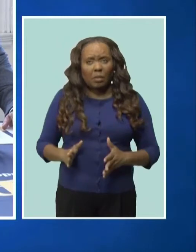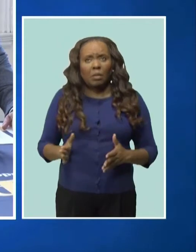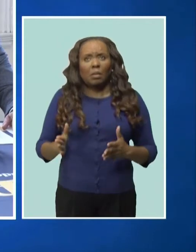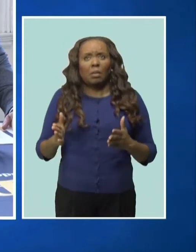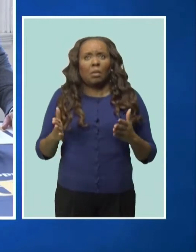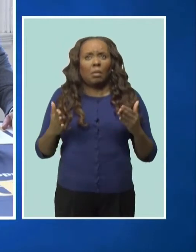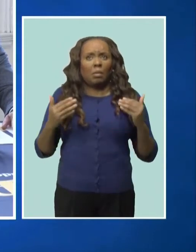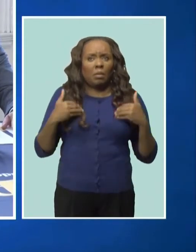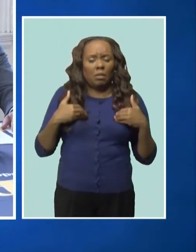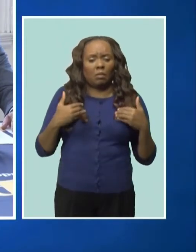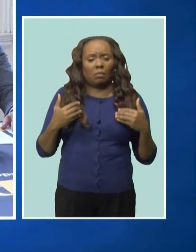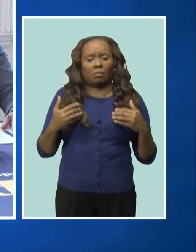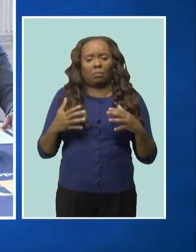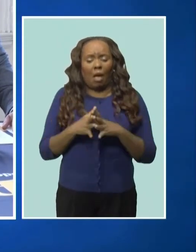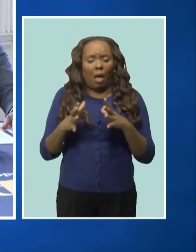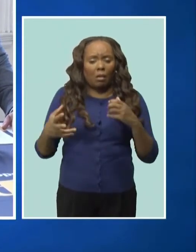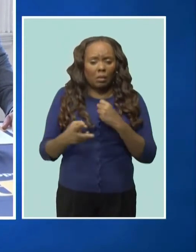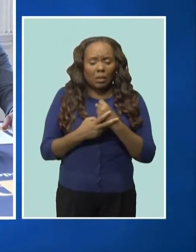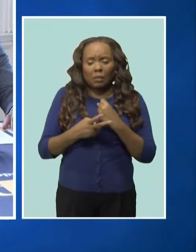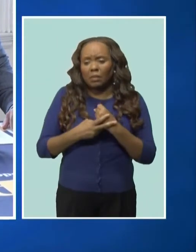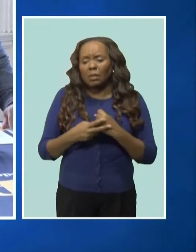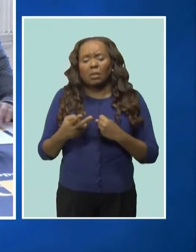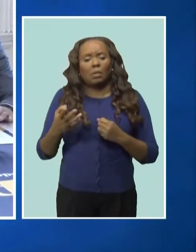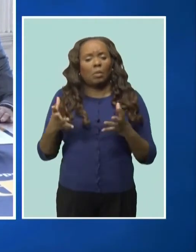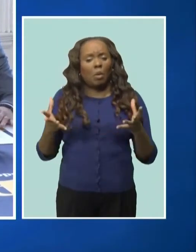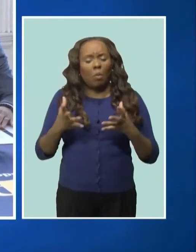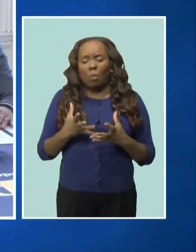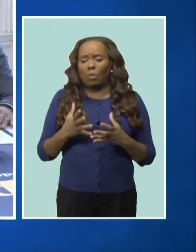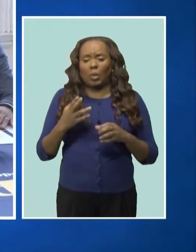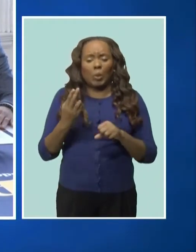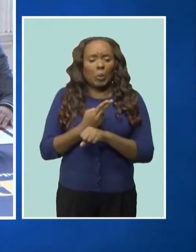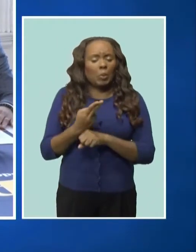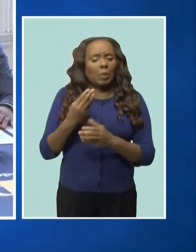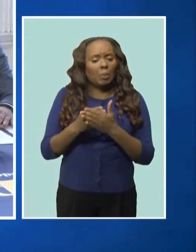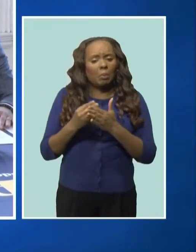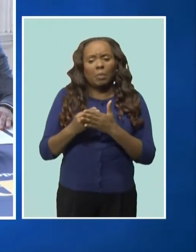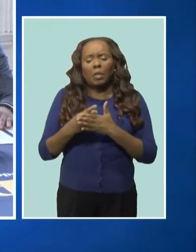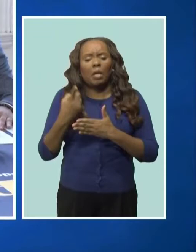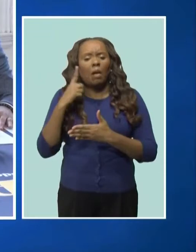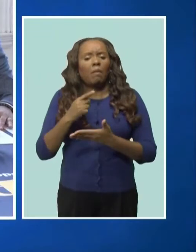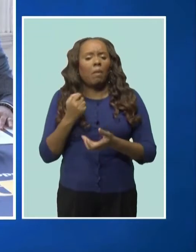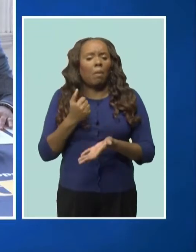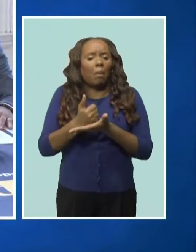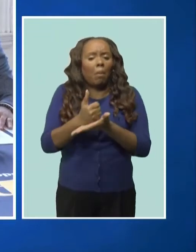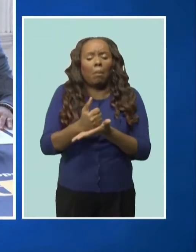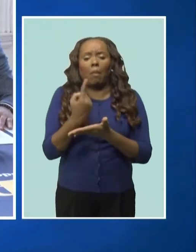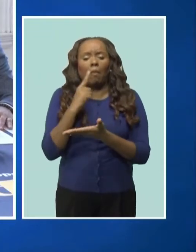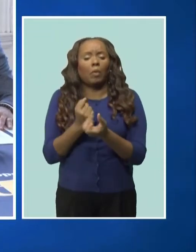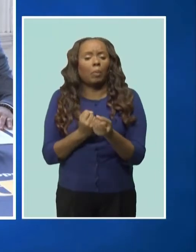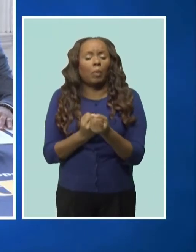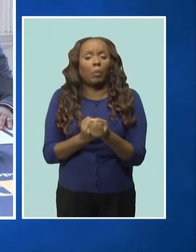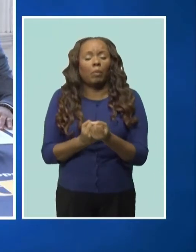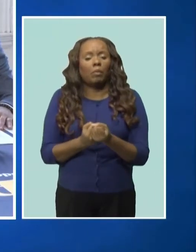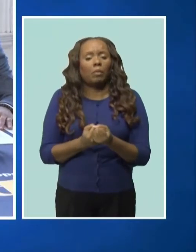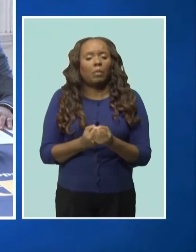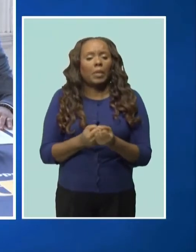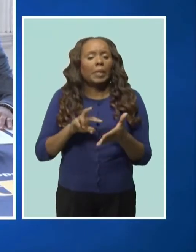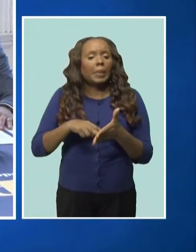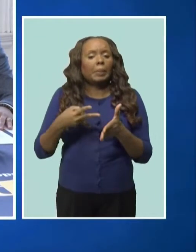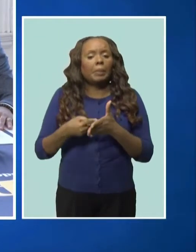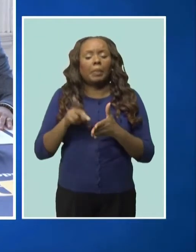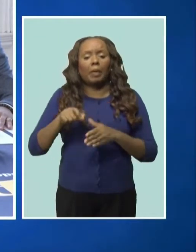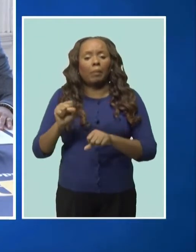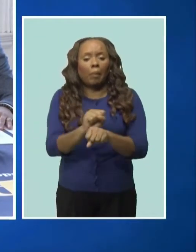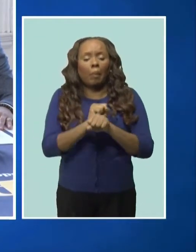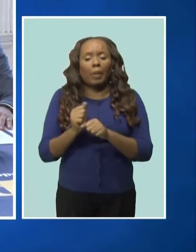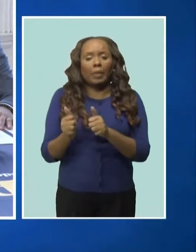have across the system, to put that to productive use. And therefore we have to work together.